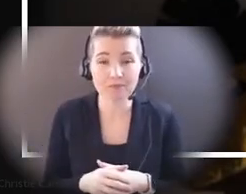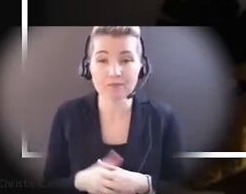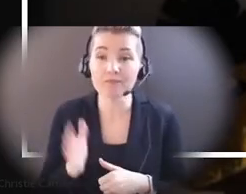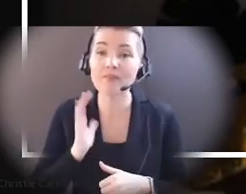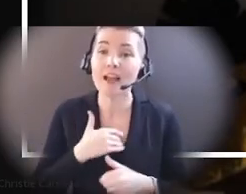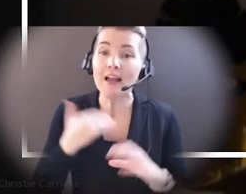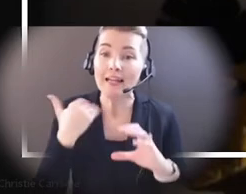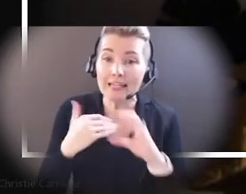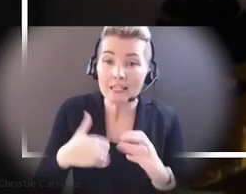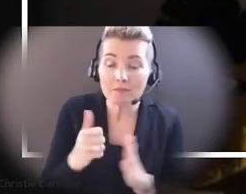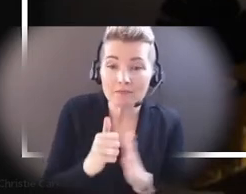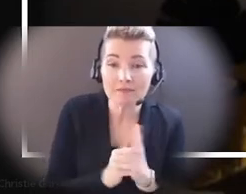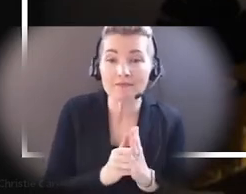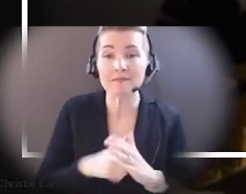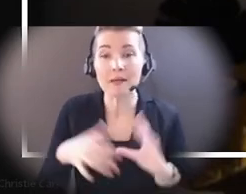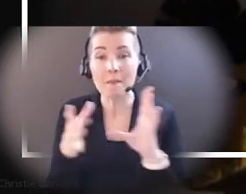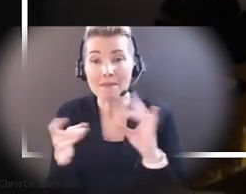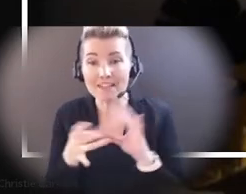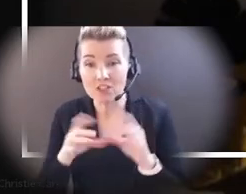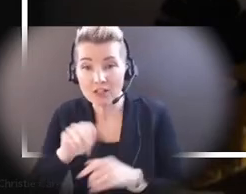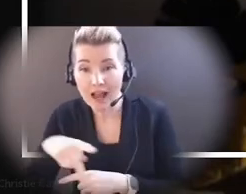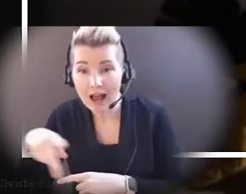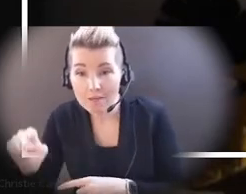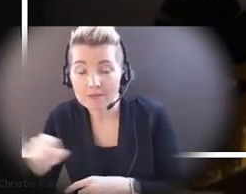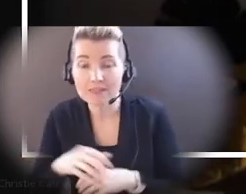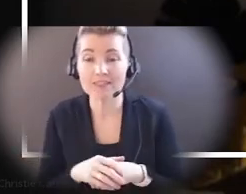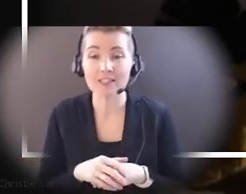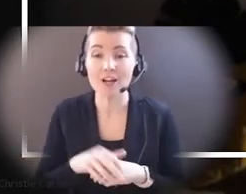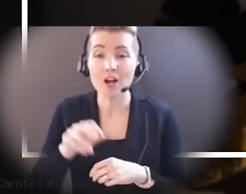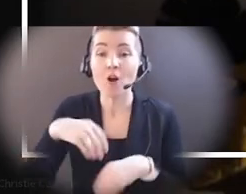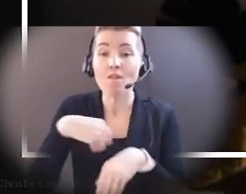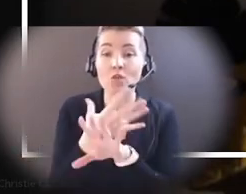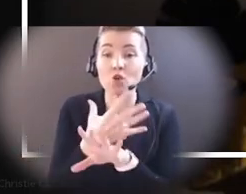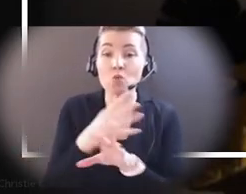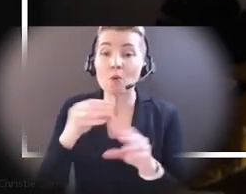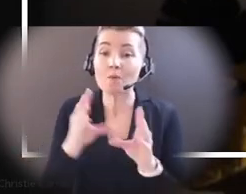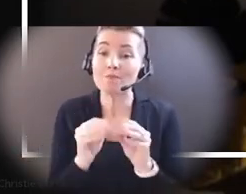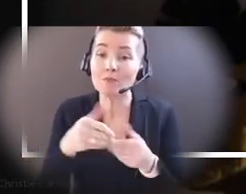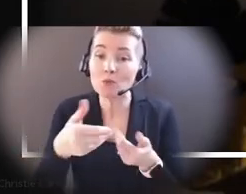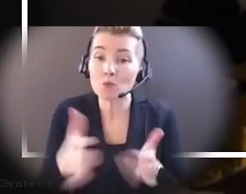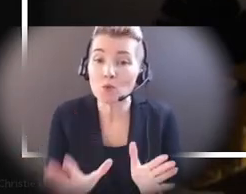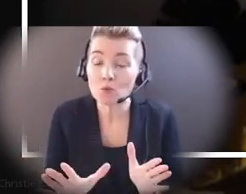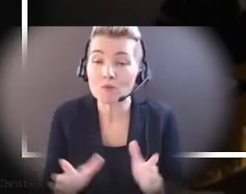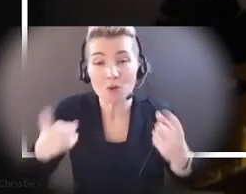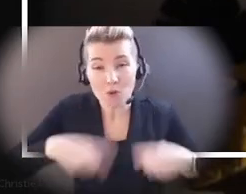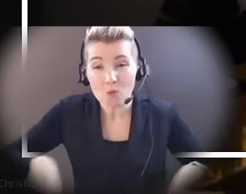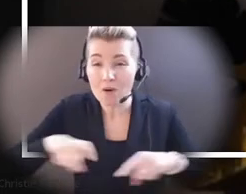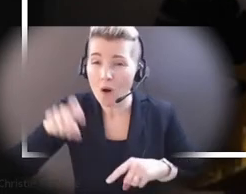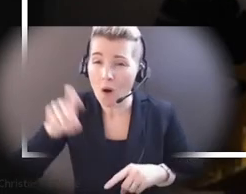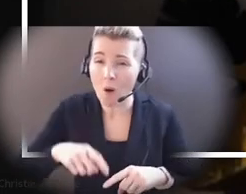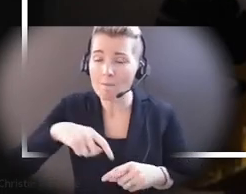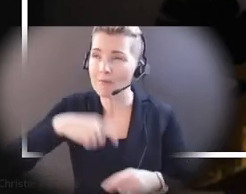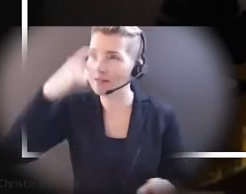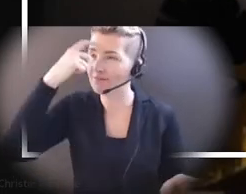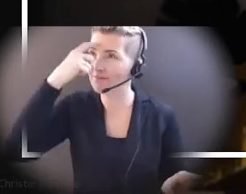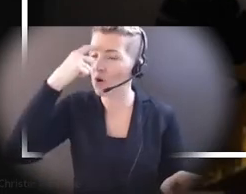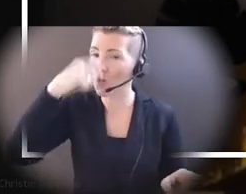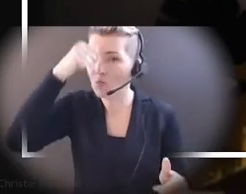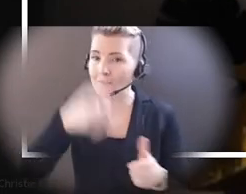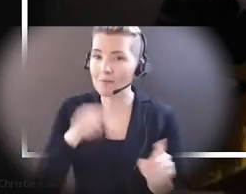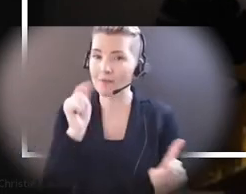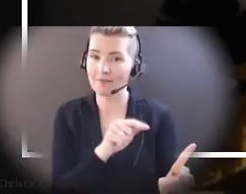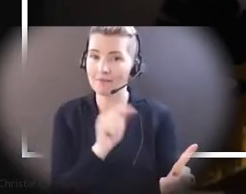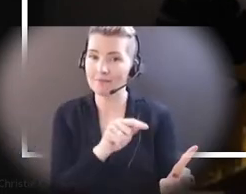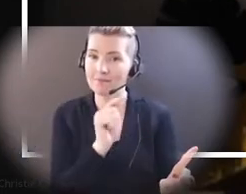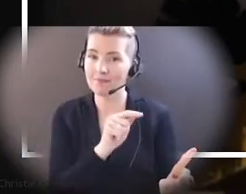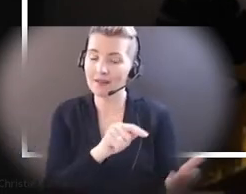messaging apps, our virtual meetings rooms and chat rooms, let us strive to remain mindful of the